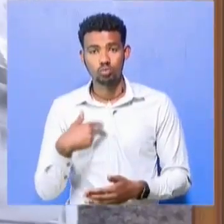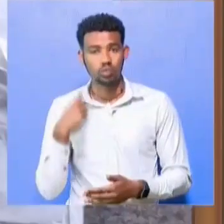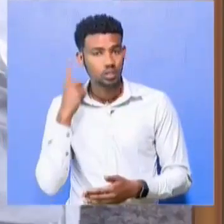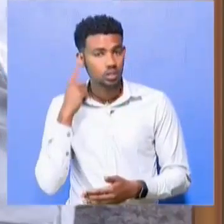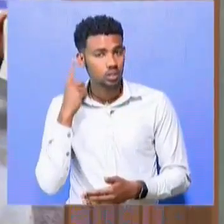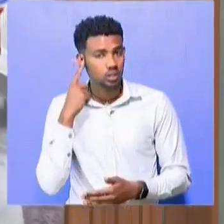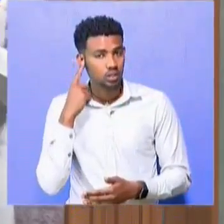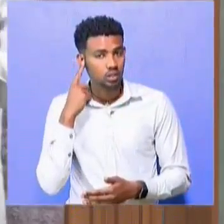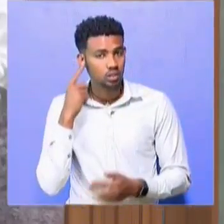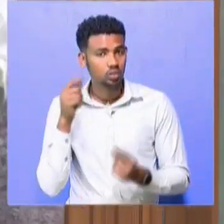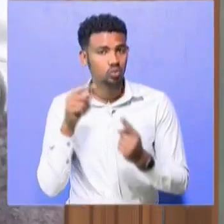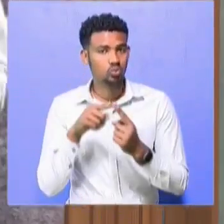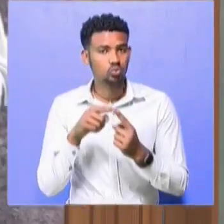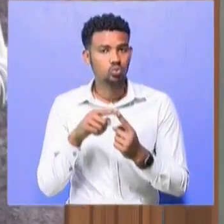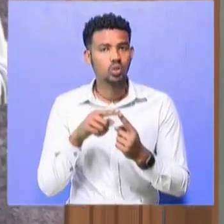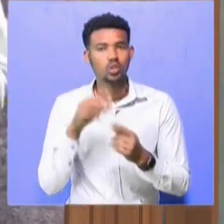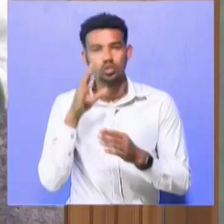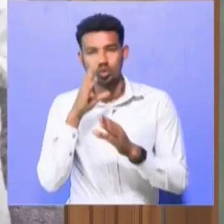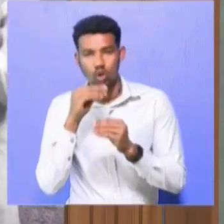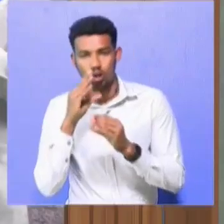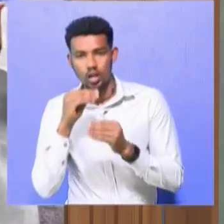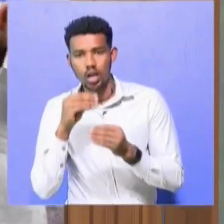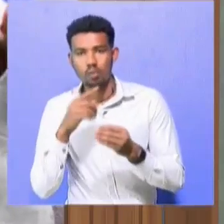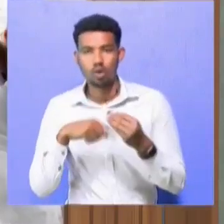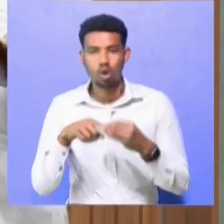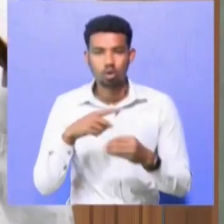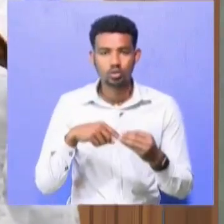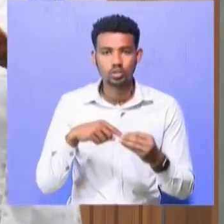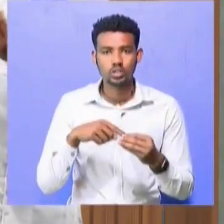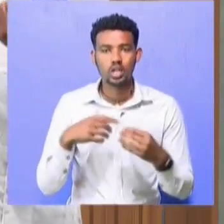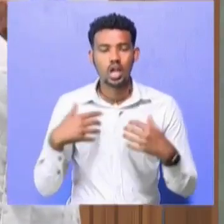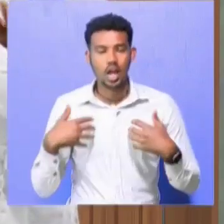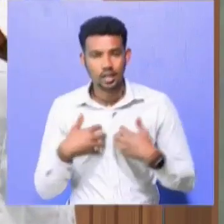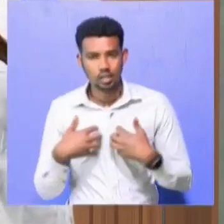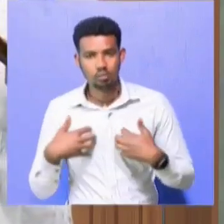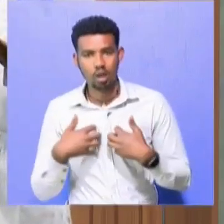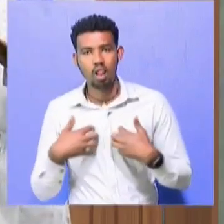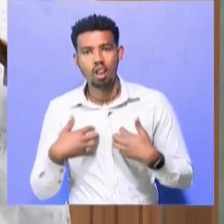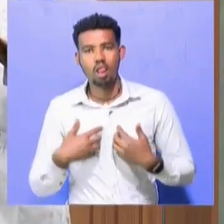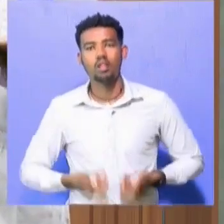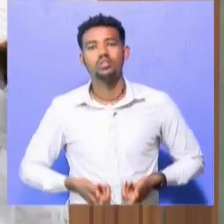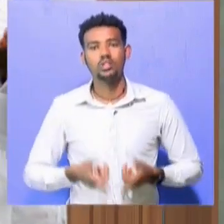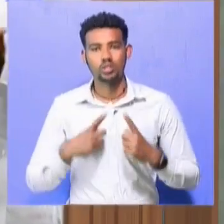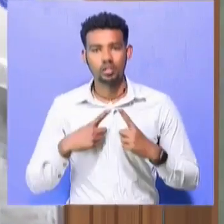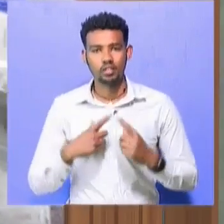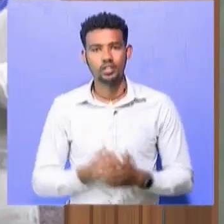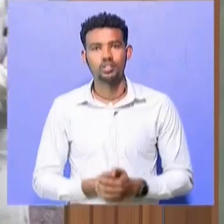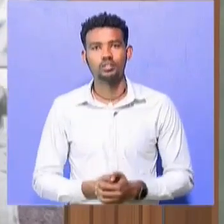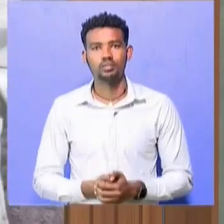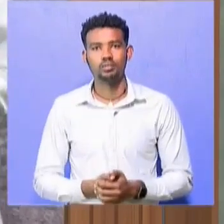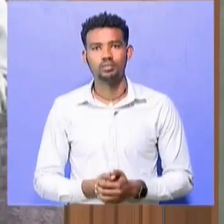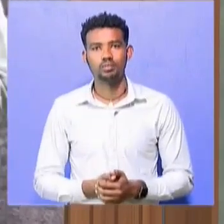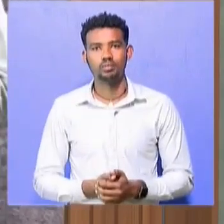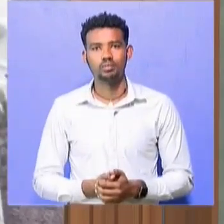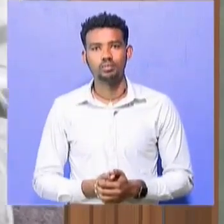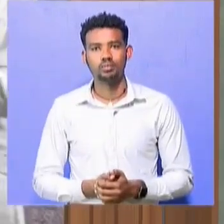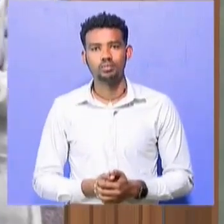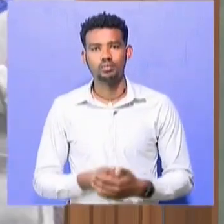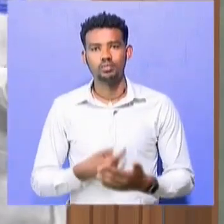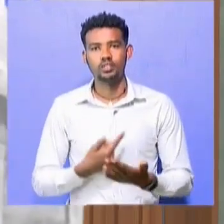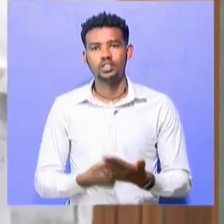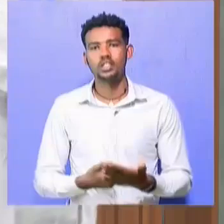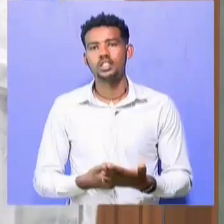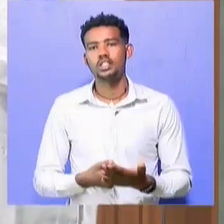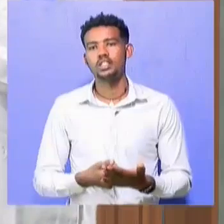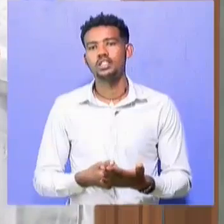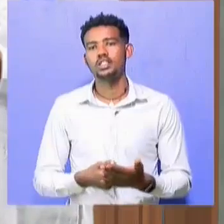expert to talk about animal conservation. This is what